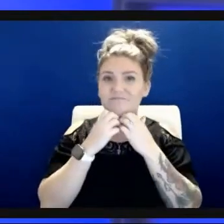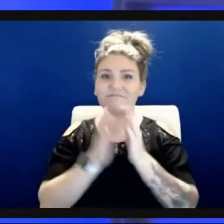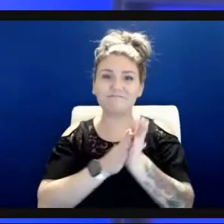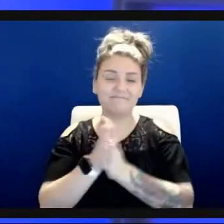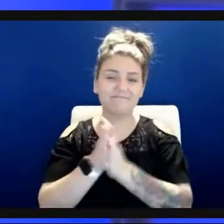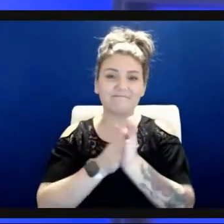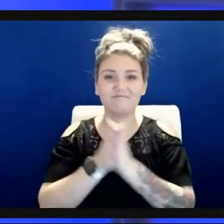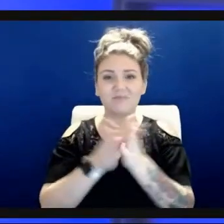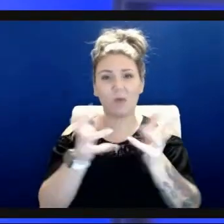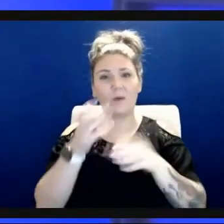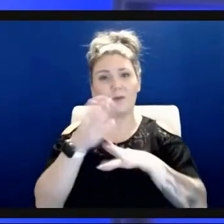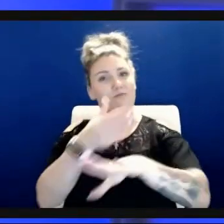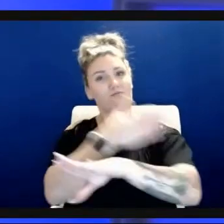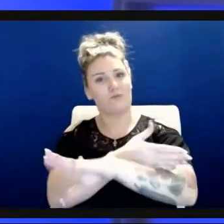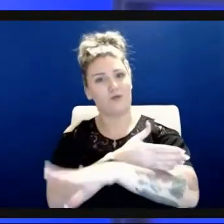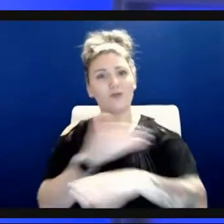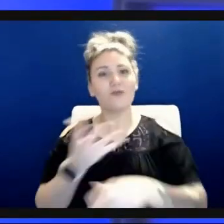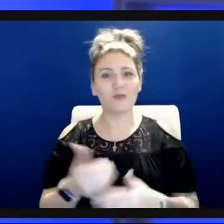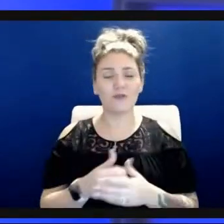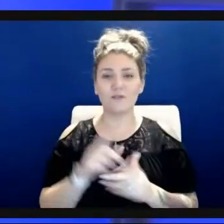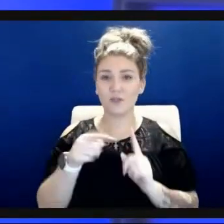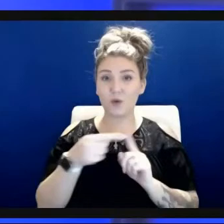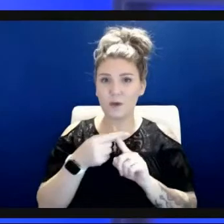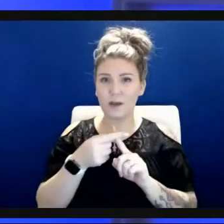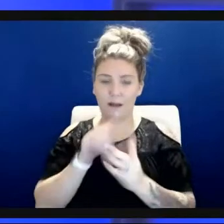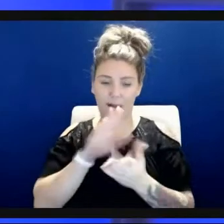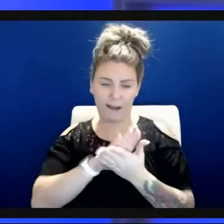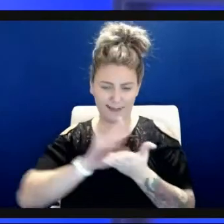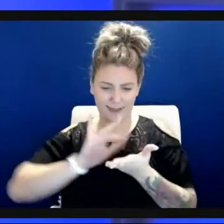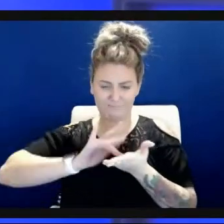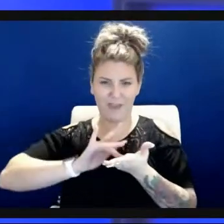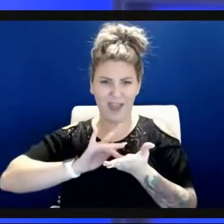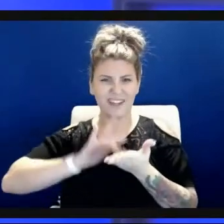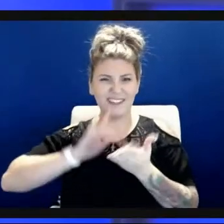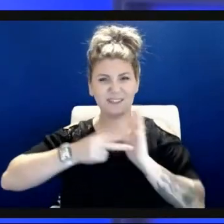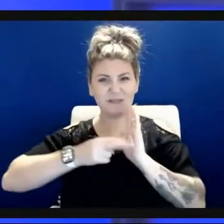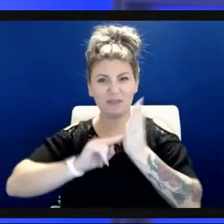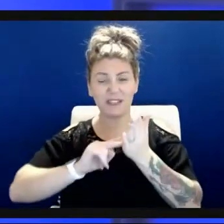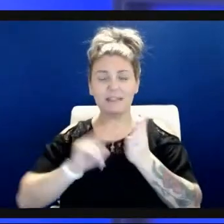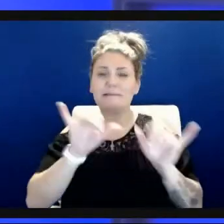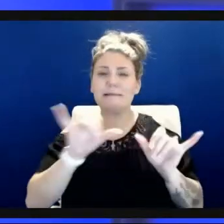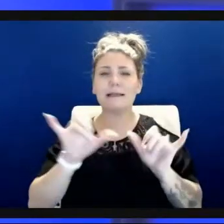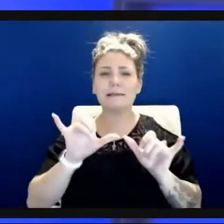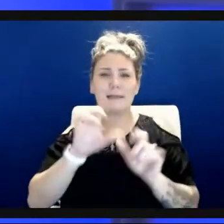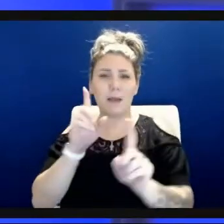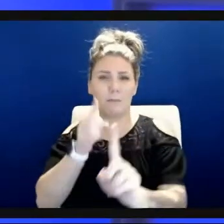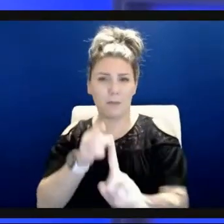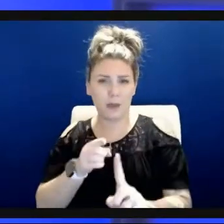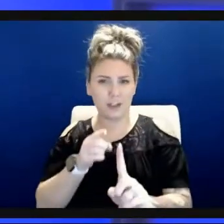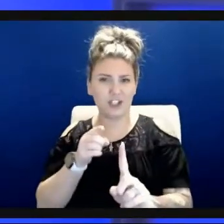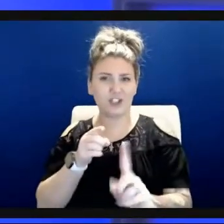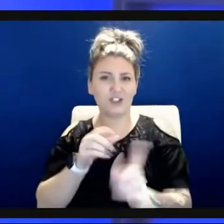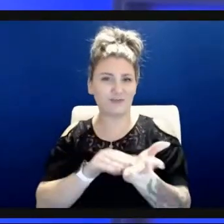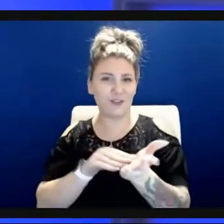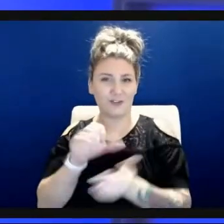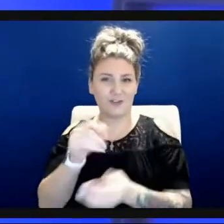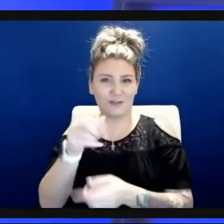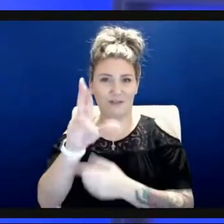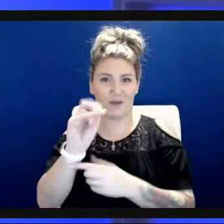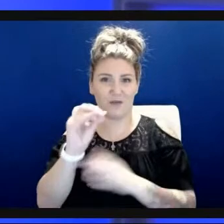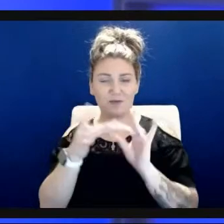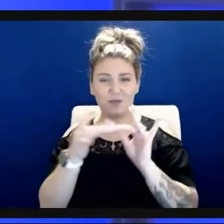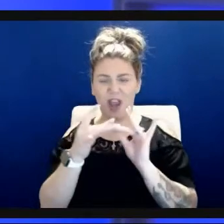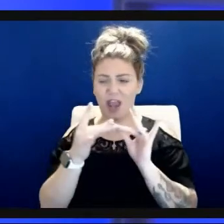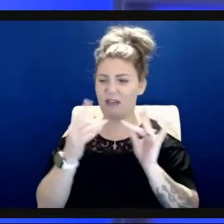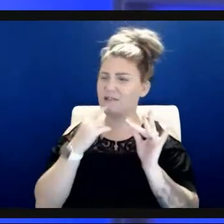And so when I think of academic medicine, those same missions that Dr. Castro talked about, I think of how the research is going to make